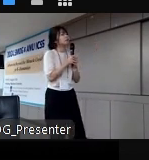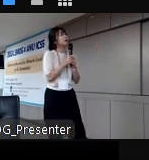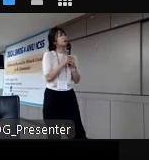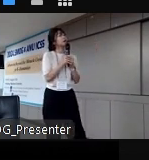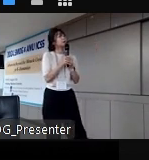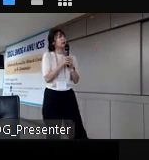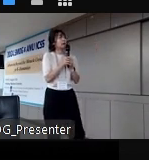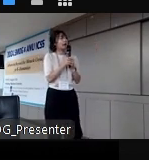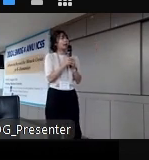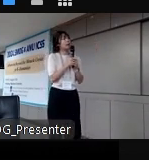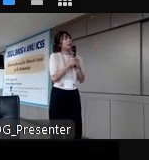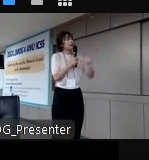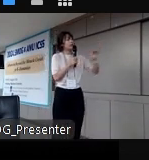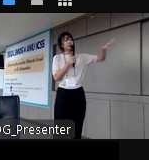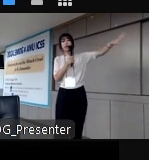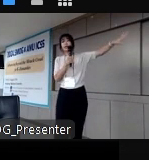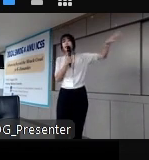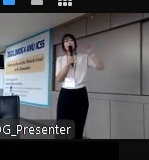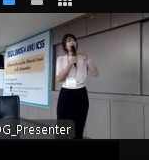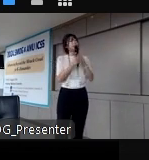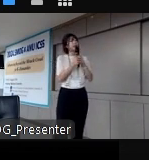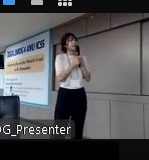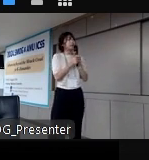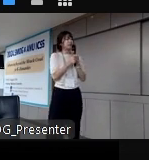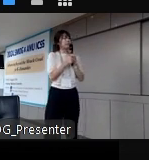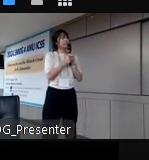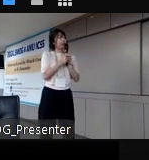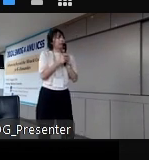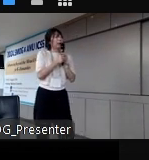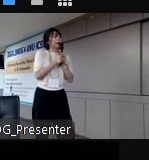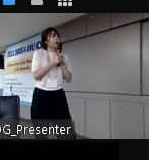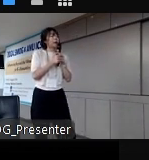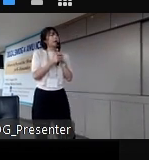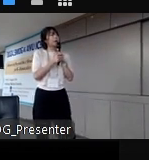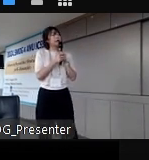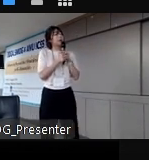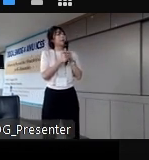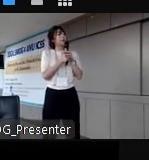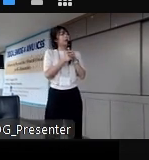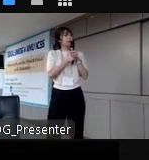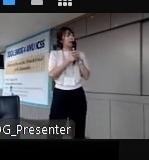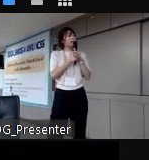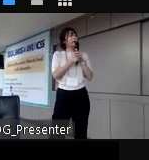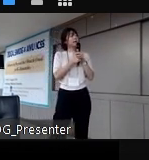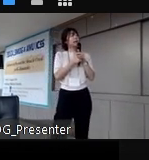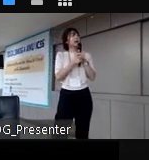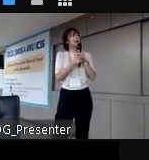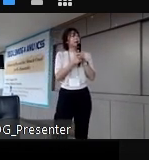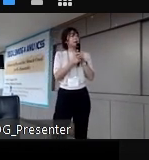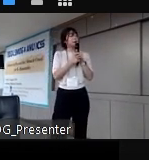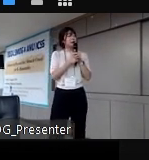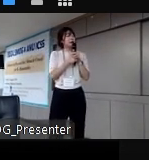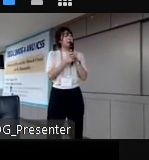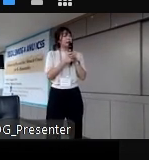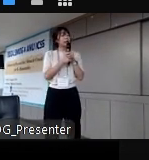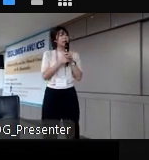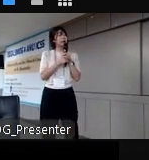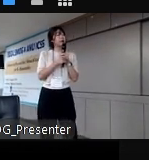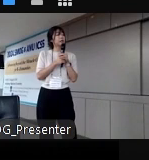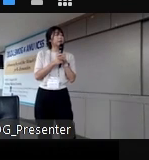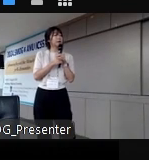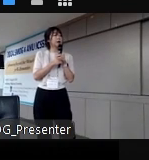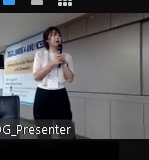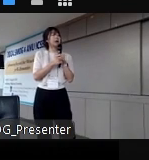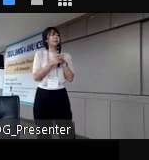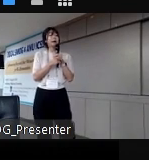Senha's work in 49. I'll just read the English translation. The narrative goes, the man falls down head over heels, feathers